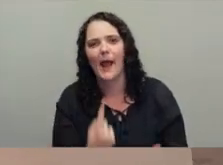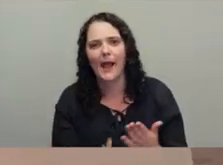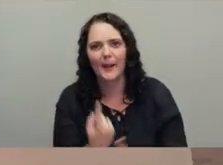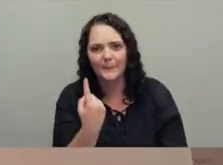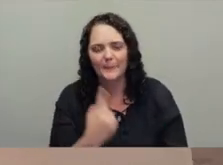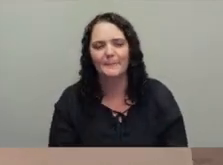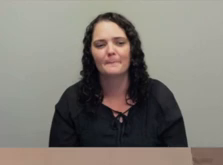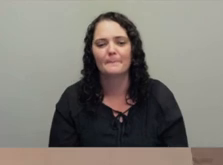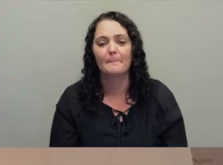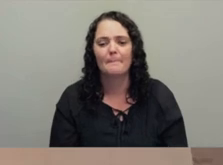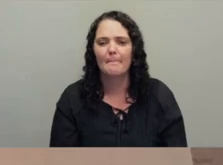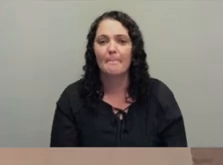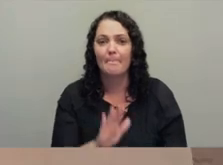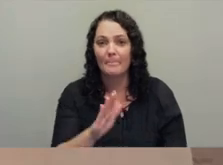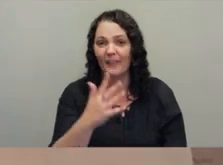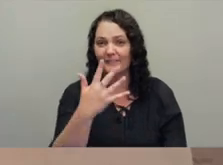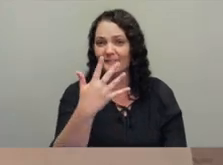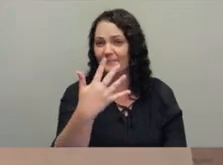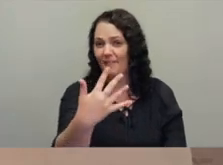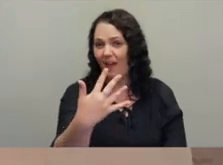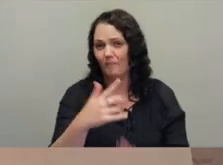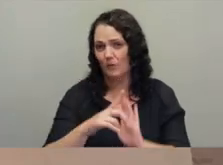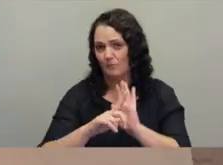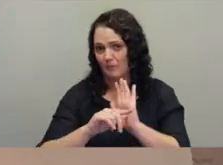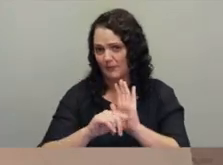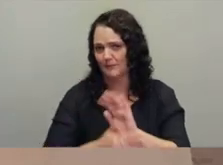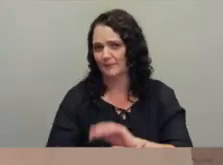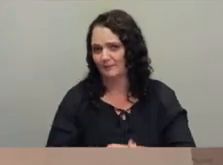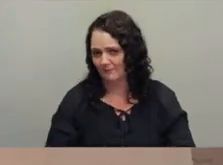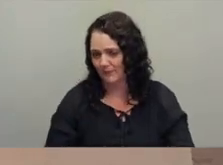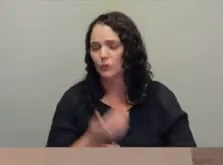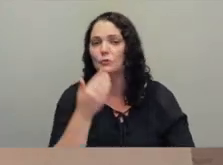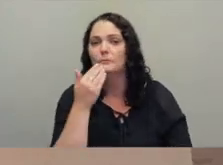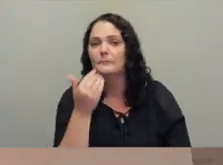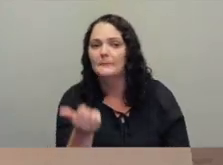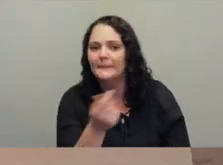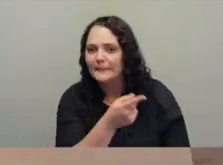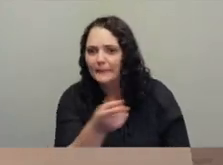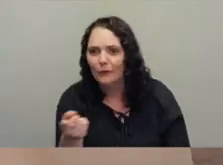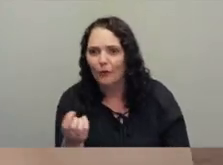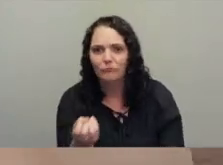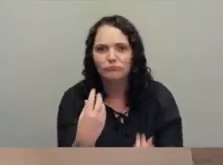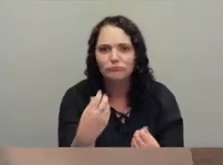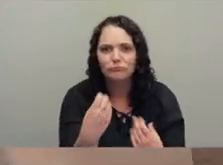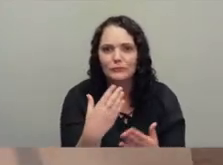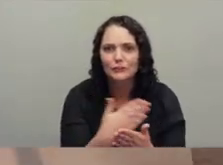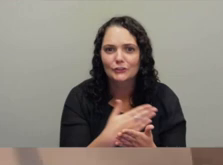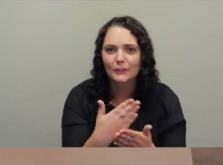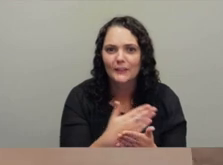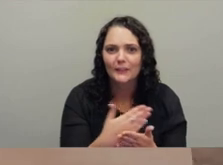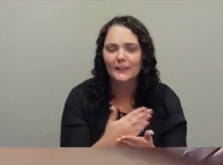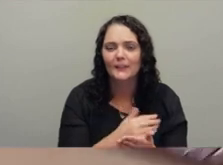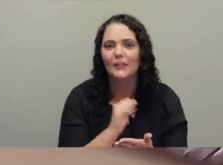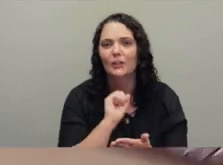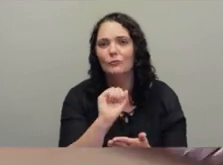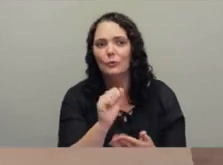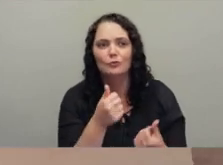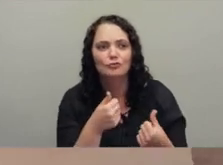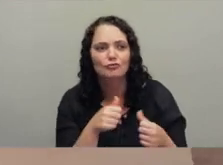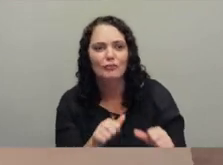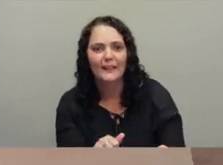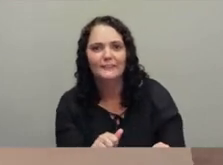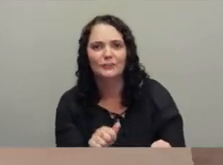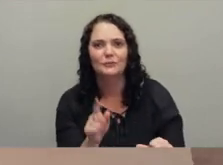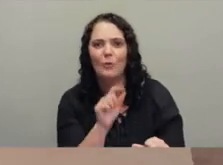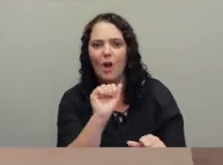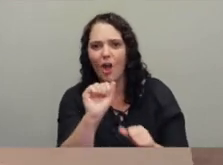go 5 minutes on this drawing. And please share with me in the chat what your bad drawing strategies are. All right, let's go for